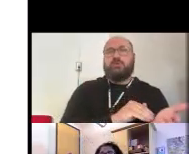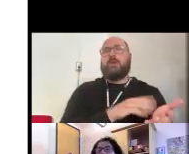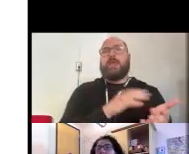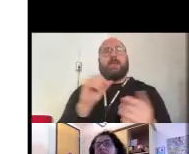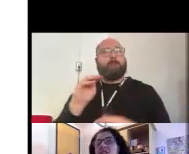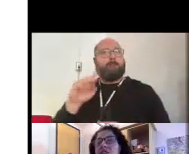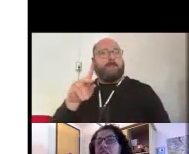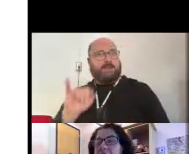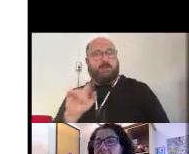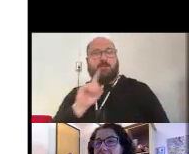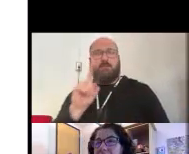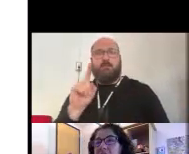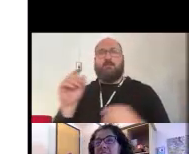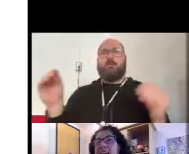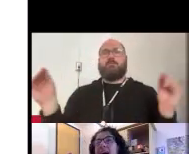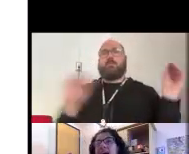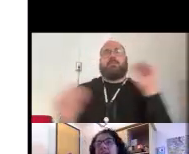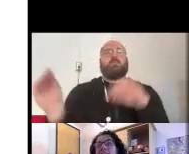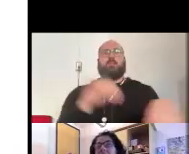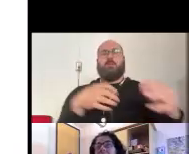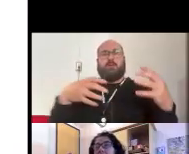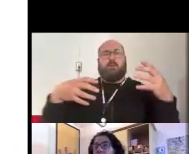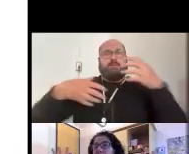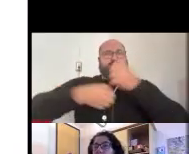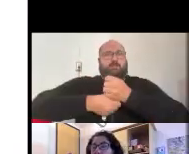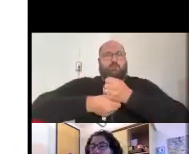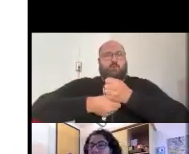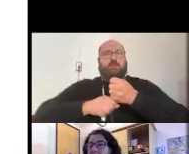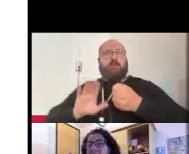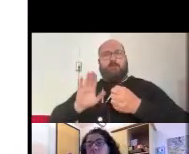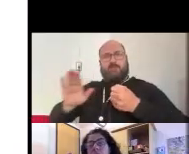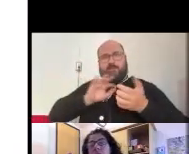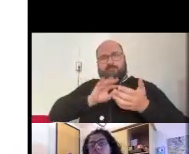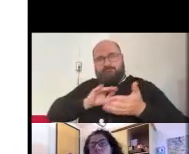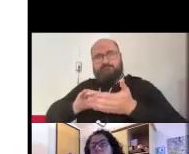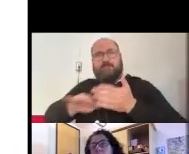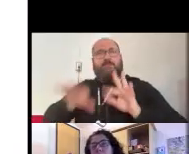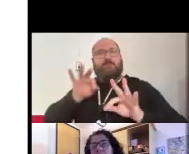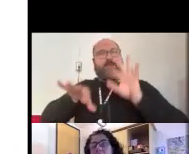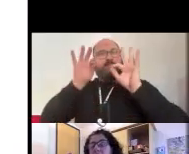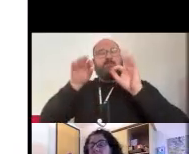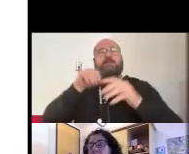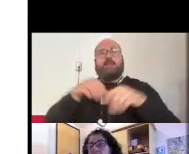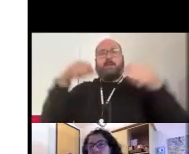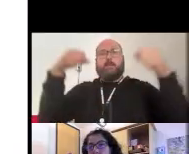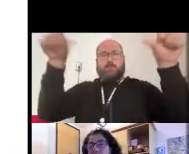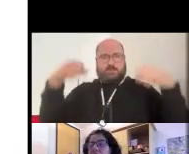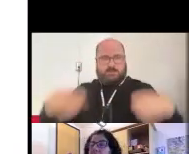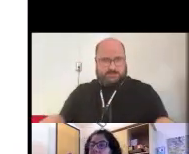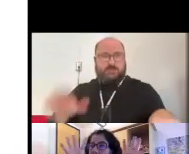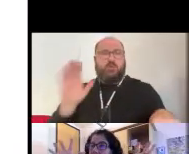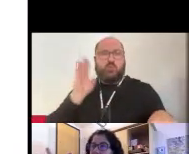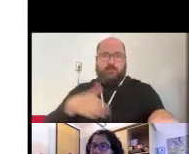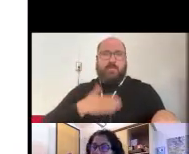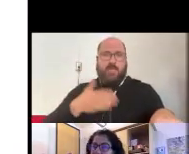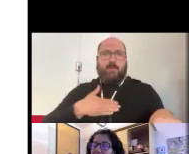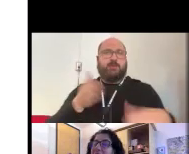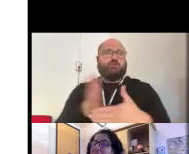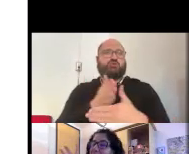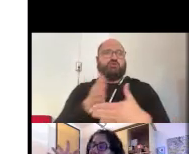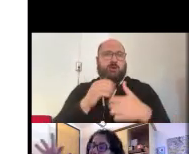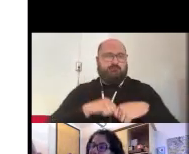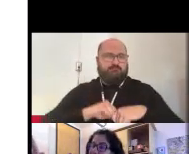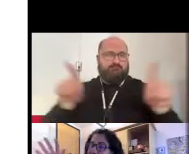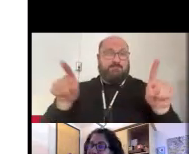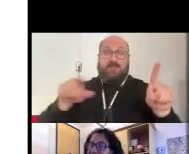a summary of these findings in a provider bulletin that we'll be happy to share. It is not finalized